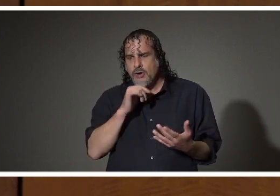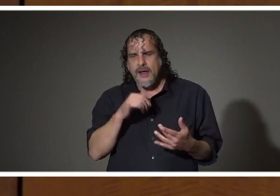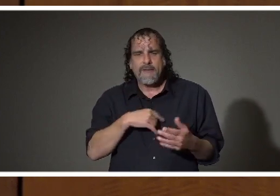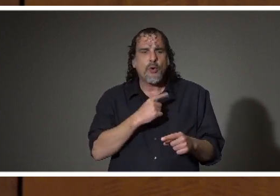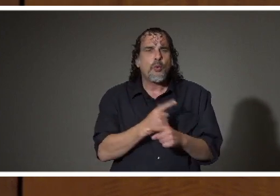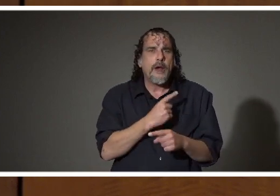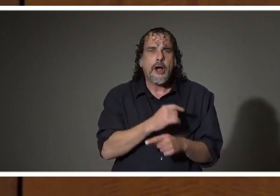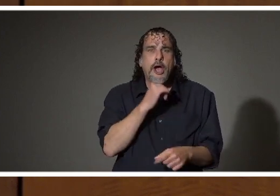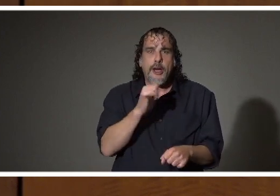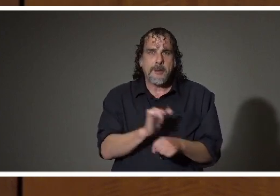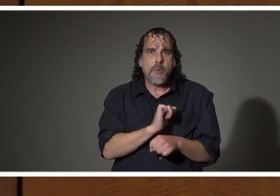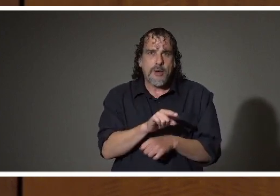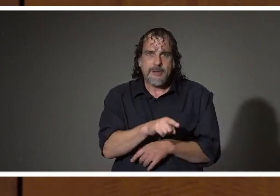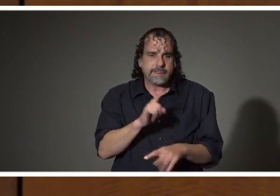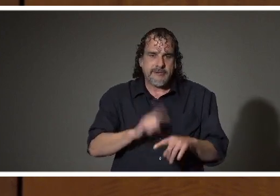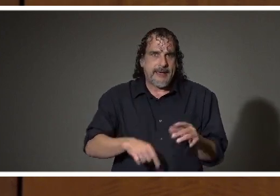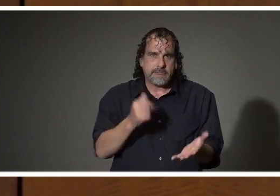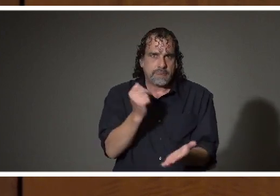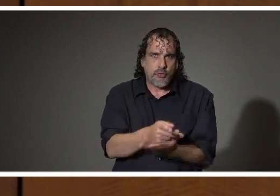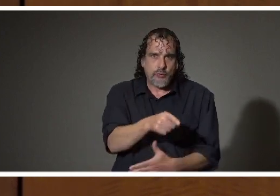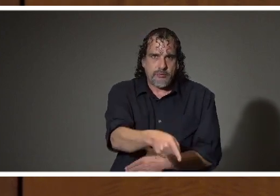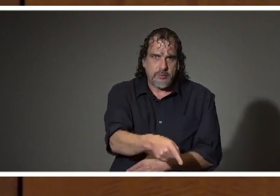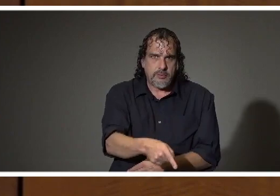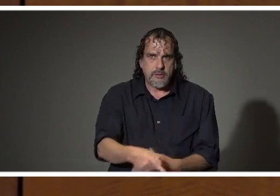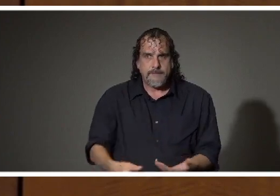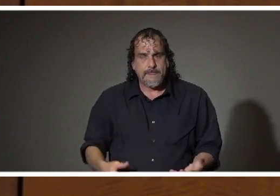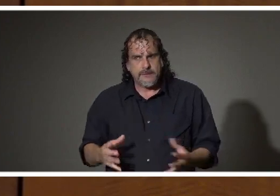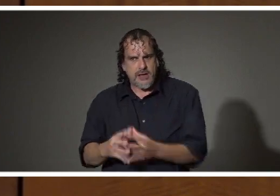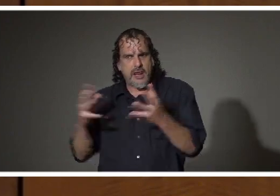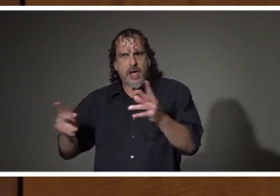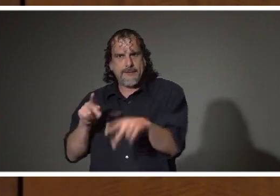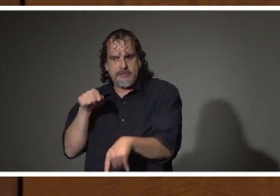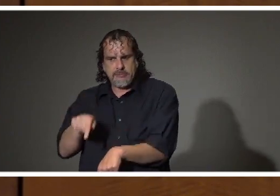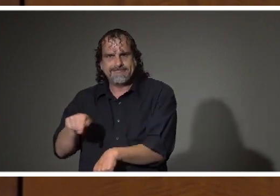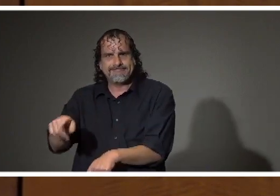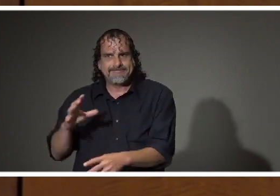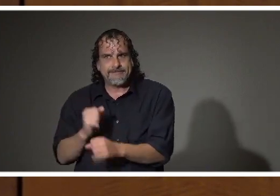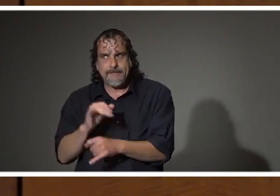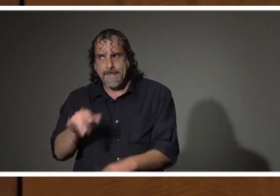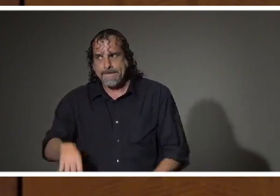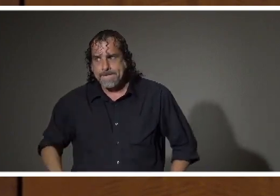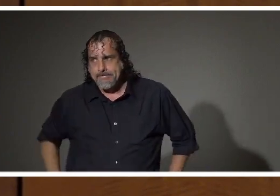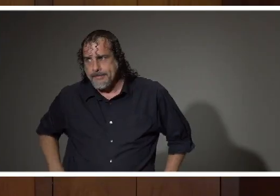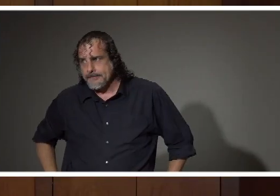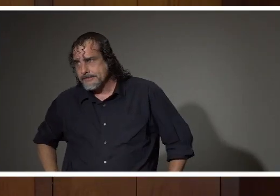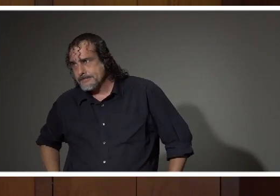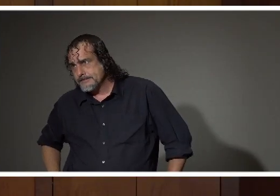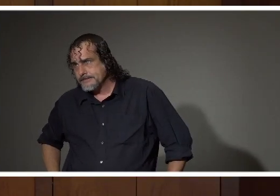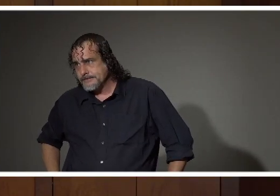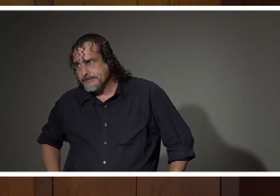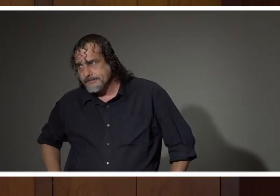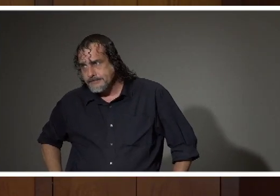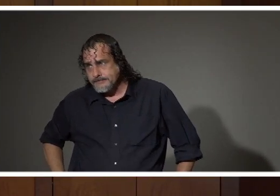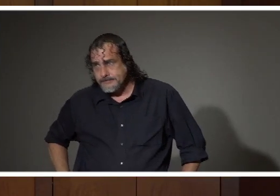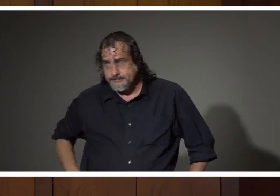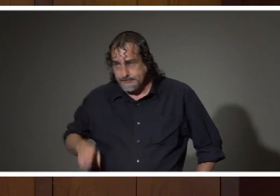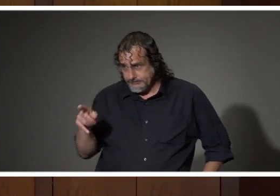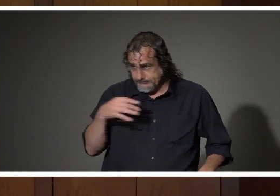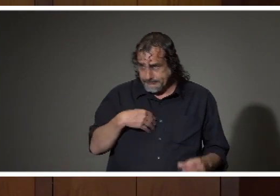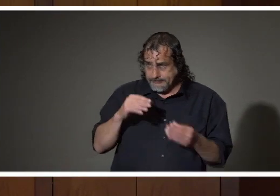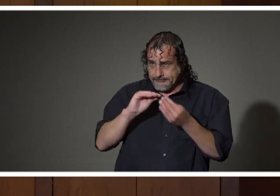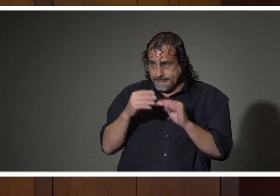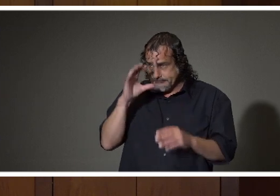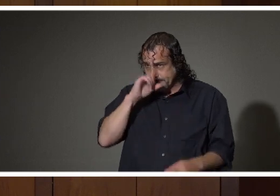claim, it's a fairly significant group. I don't know if y'all have estimates or not,